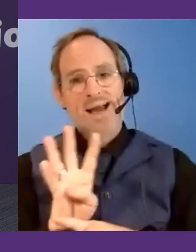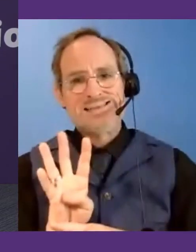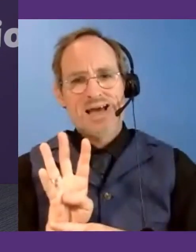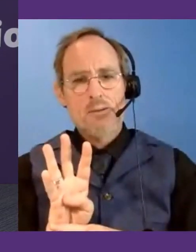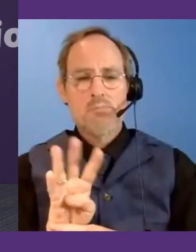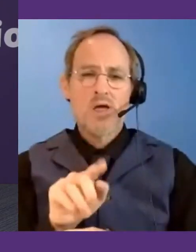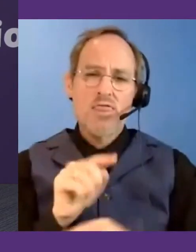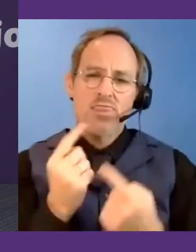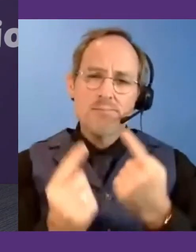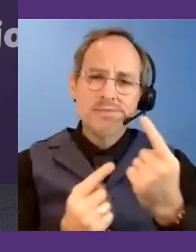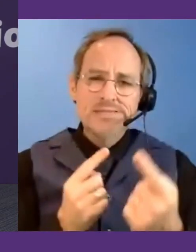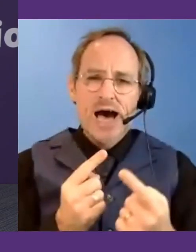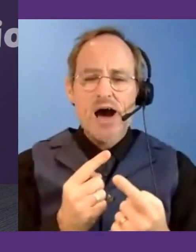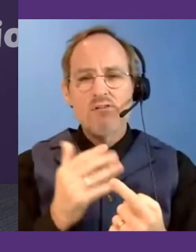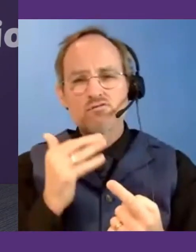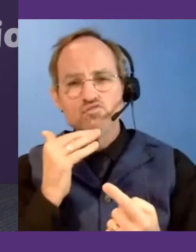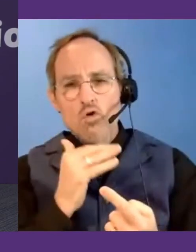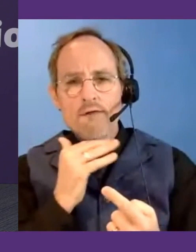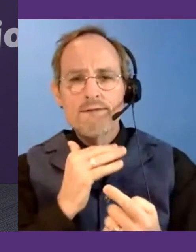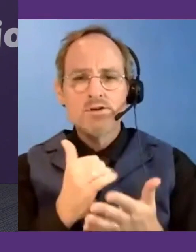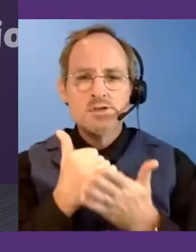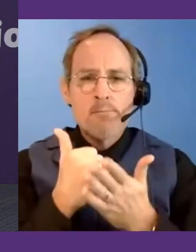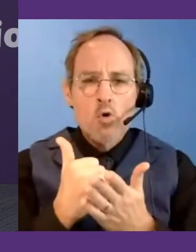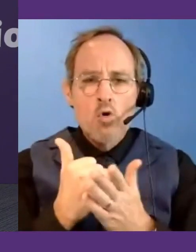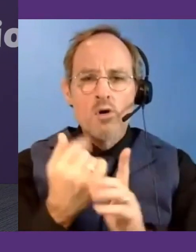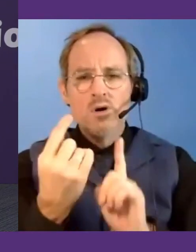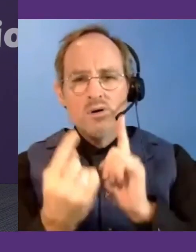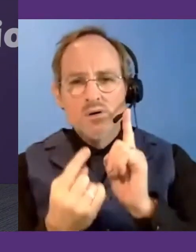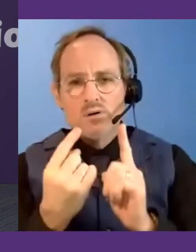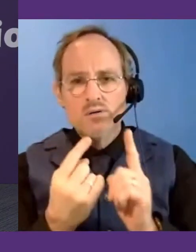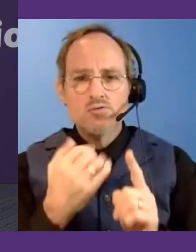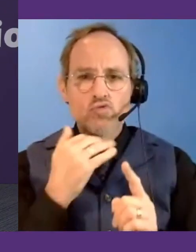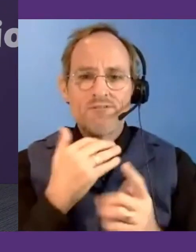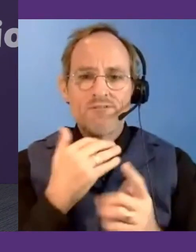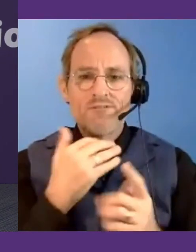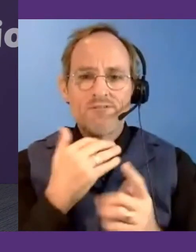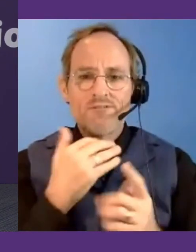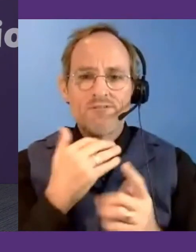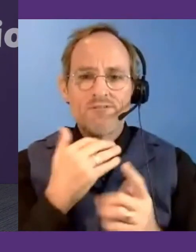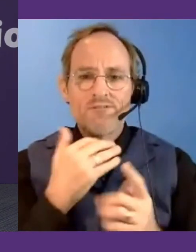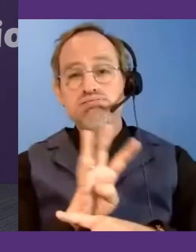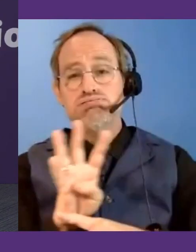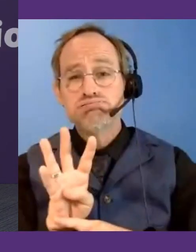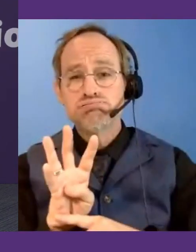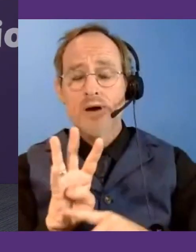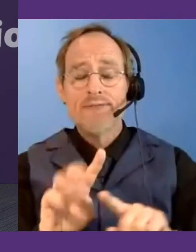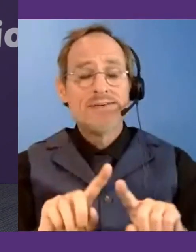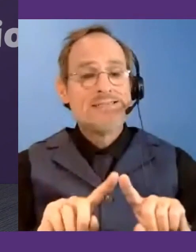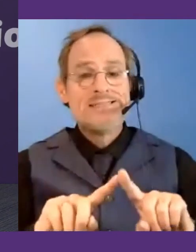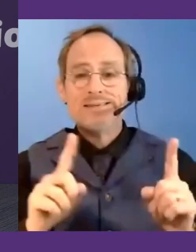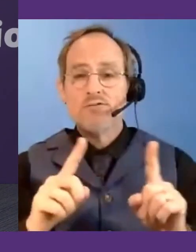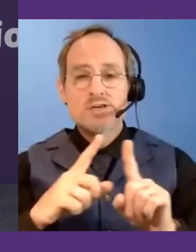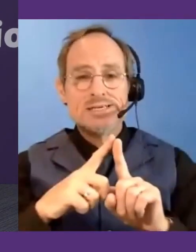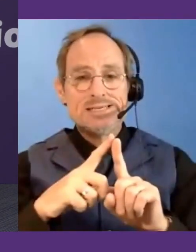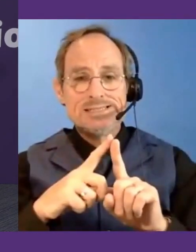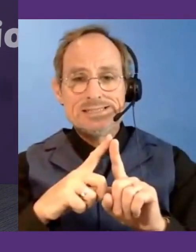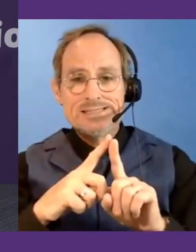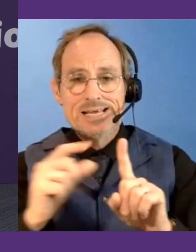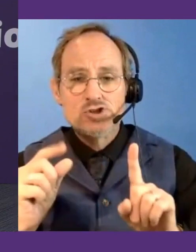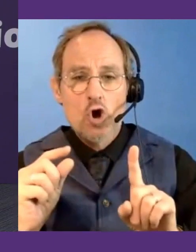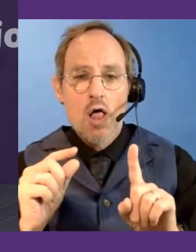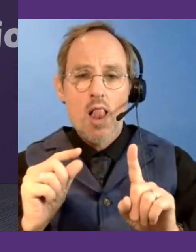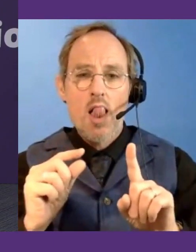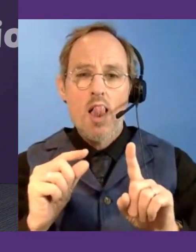in person, have now got digital or hybrid alternatives so that people can choose now.